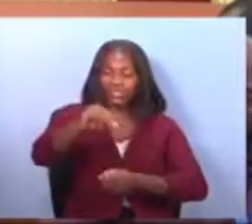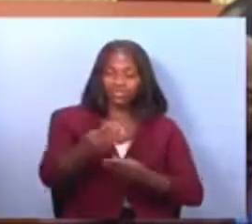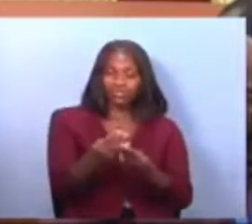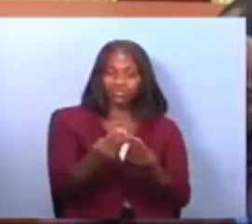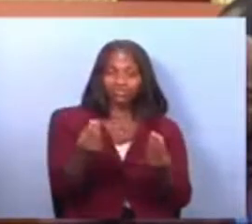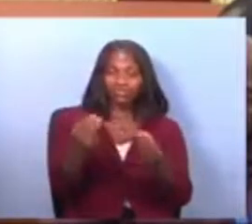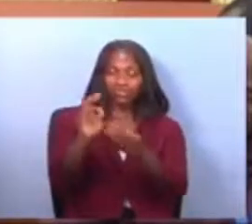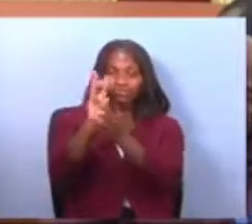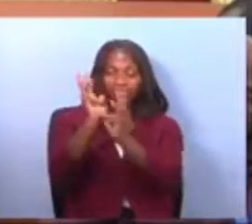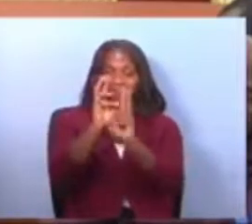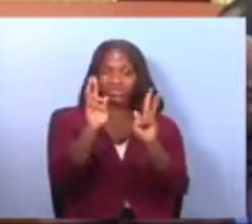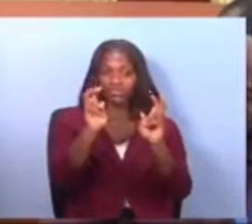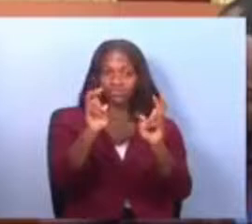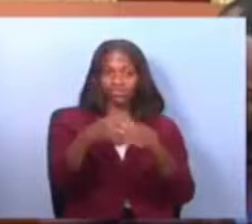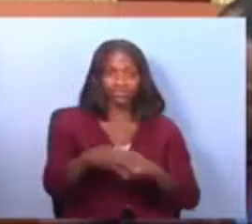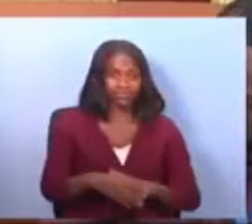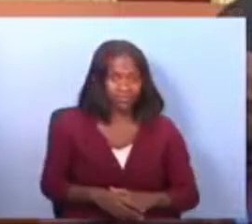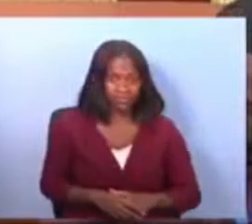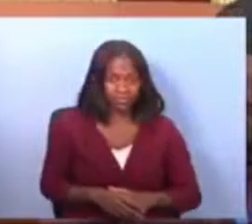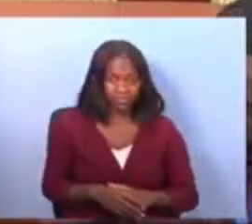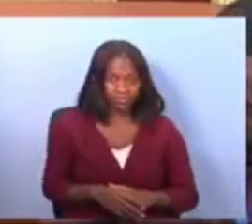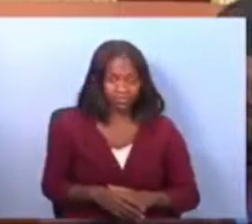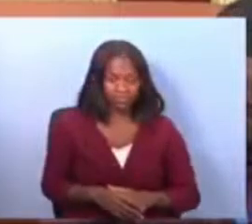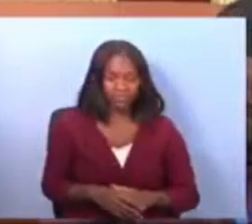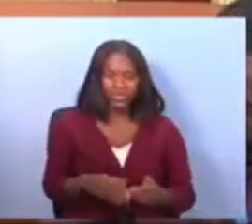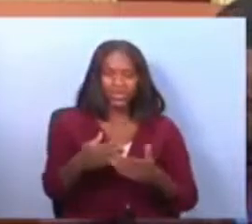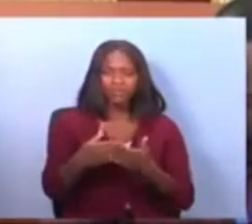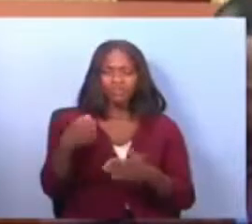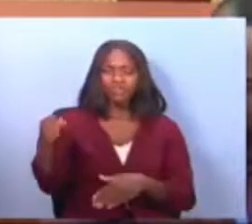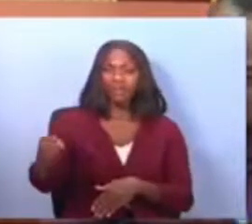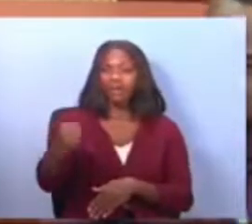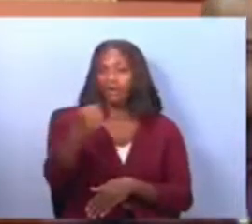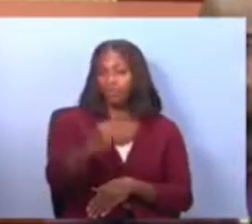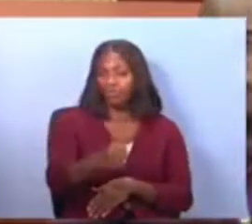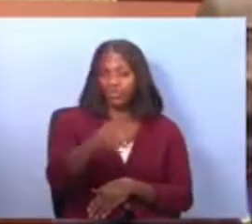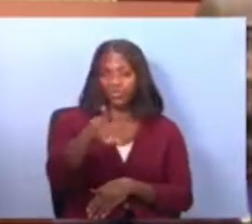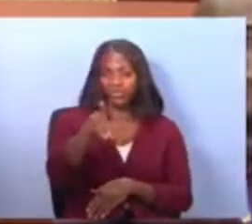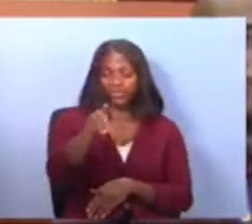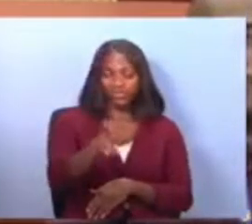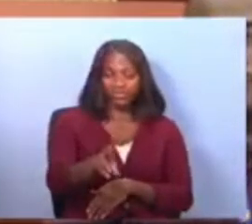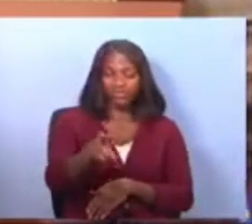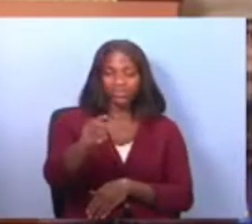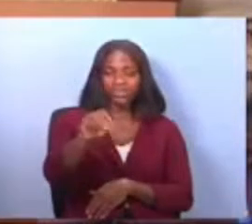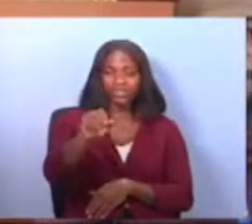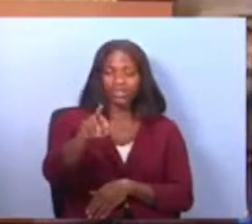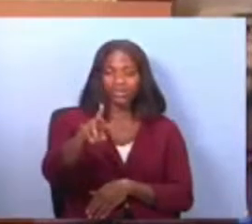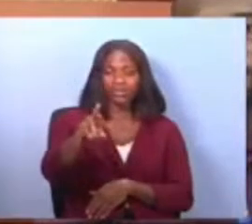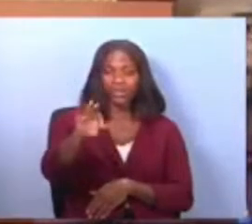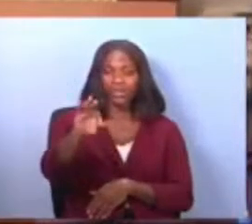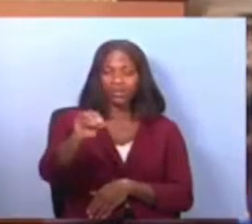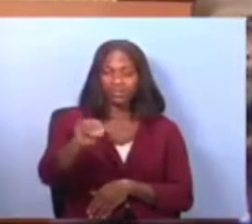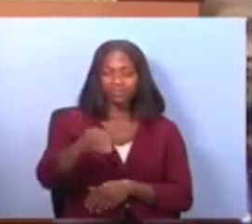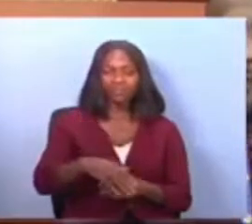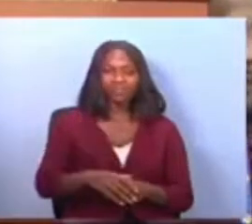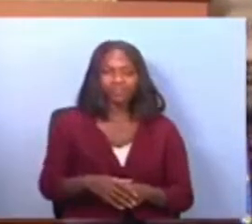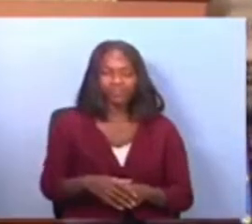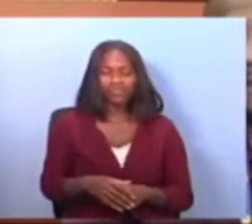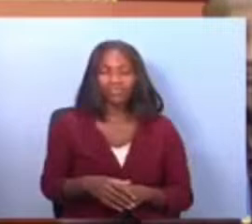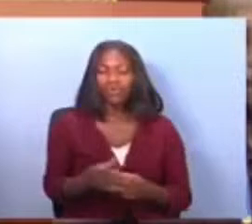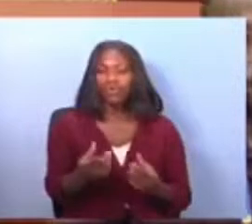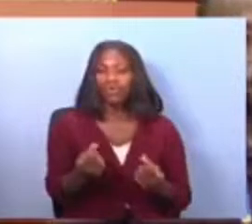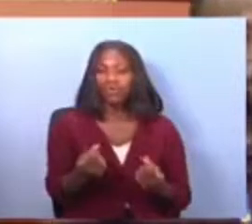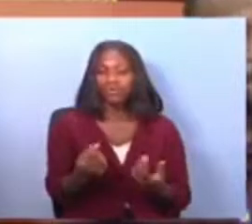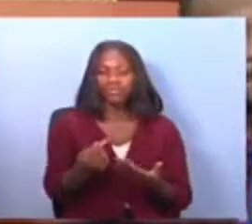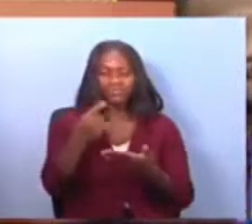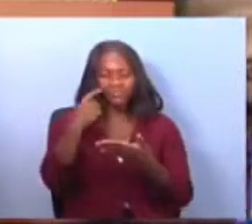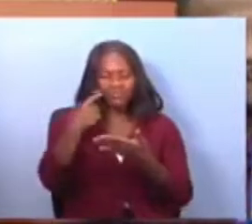emergency. Speaker, before his appointment, Dr. Marfo was a principal research scientist at the Council